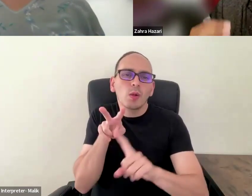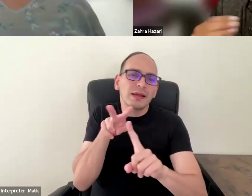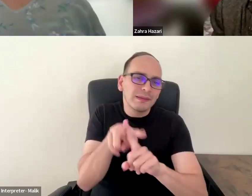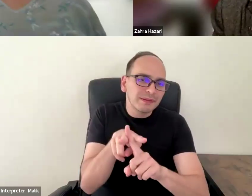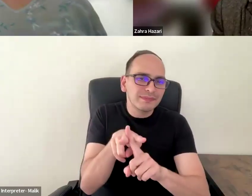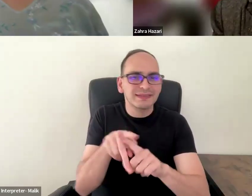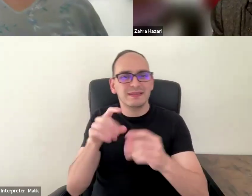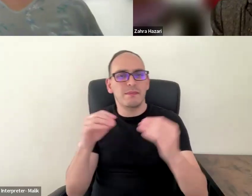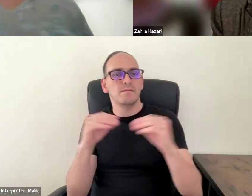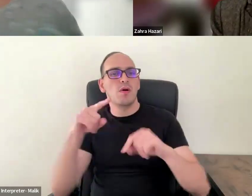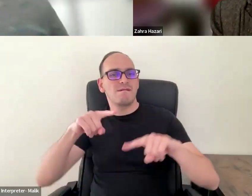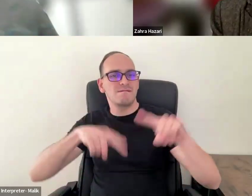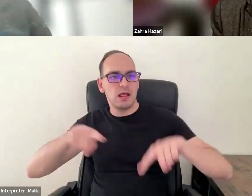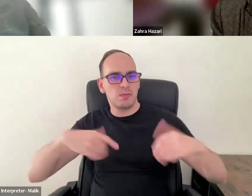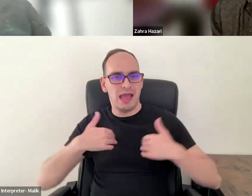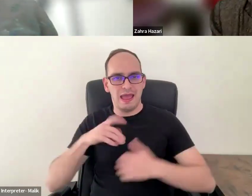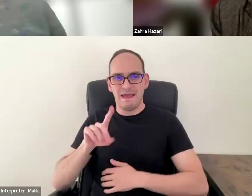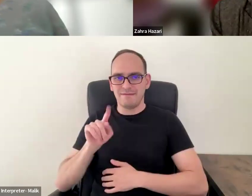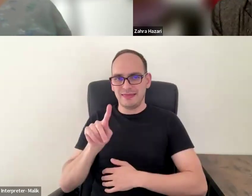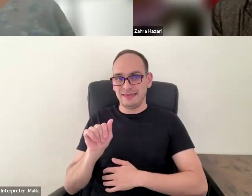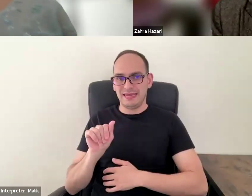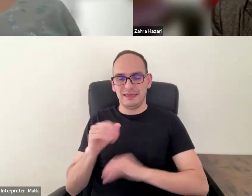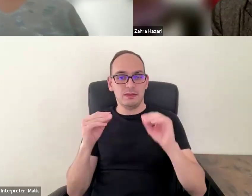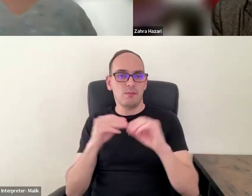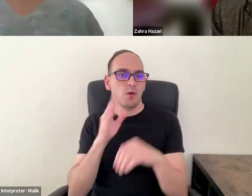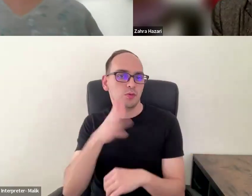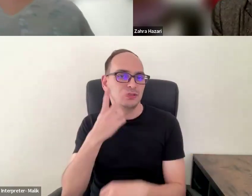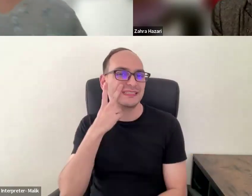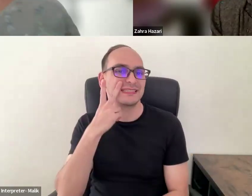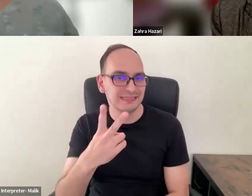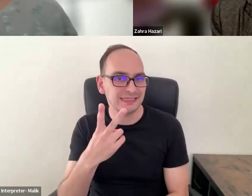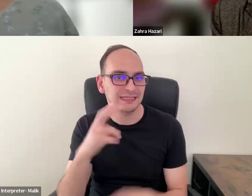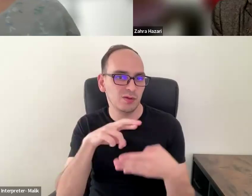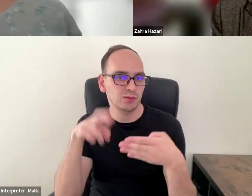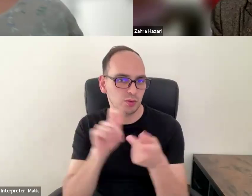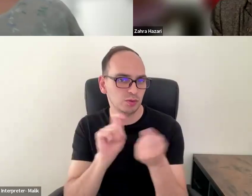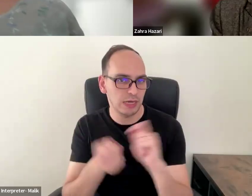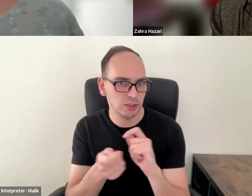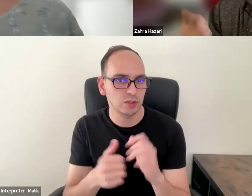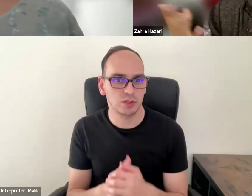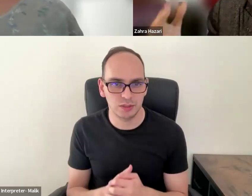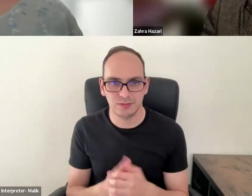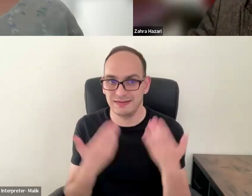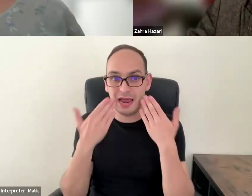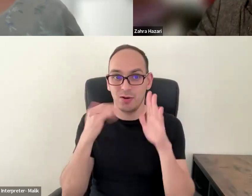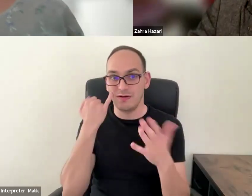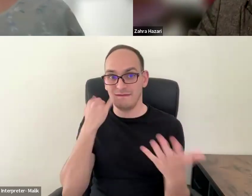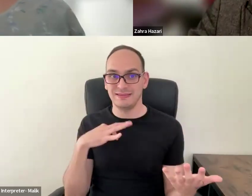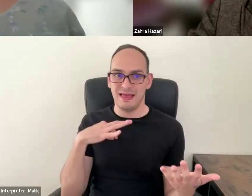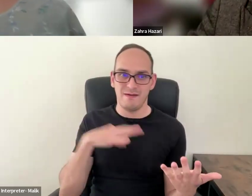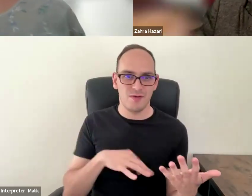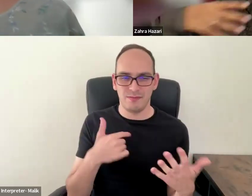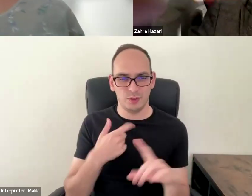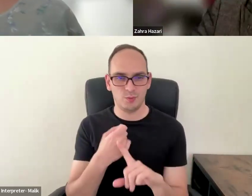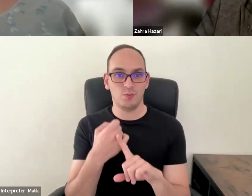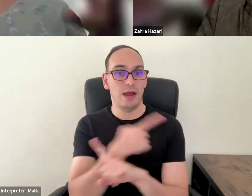more variability you have in the data, the more likely you are to see something. I don't know if that's helpful. I'm just